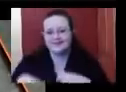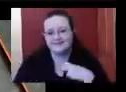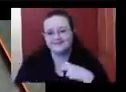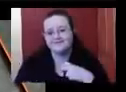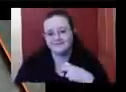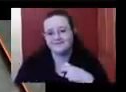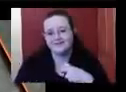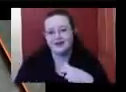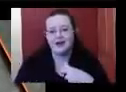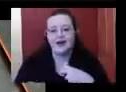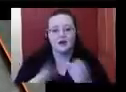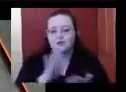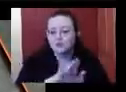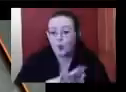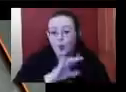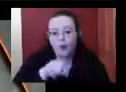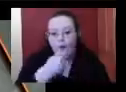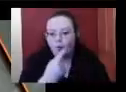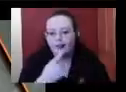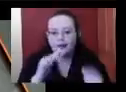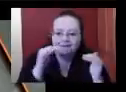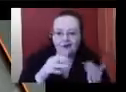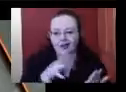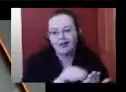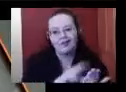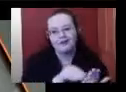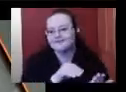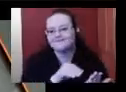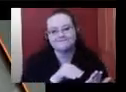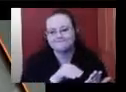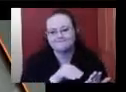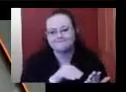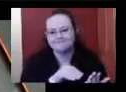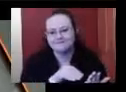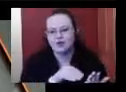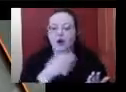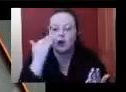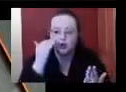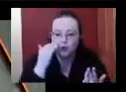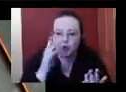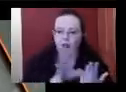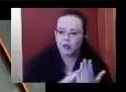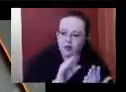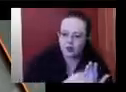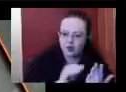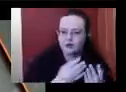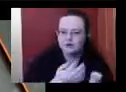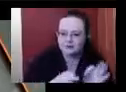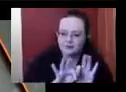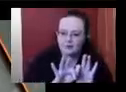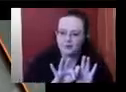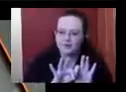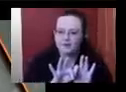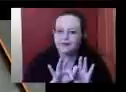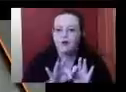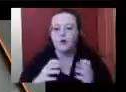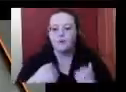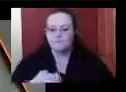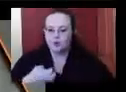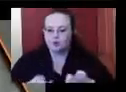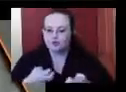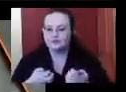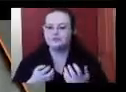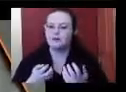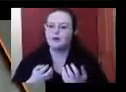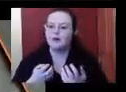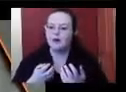than academics alone. We know in-person learning is key to emotional and social skill development.